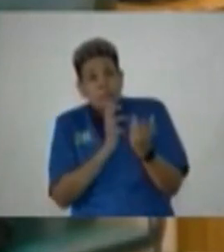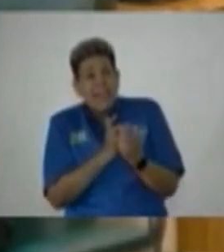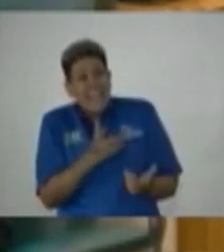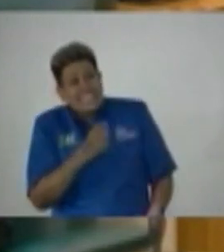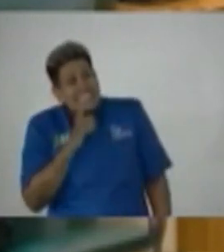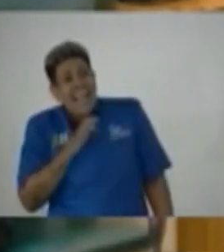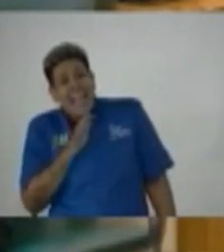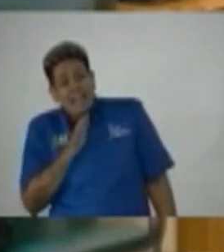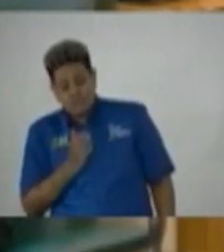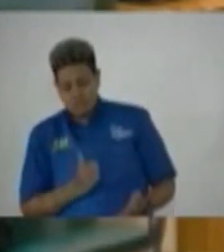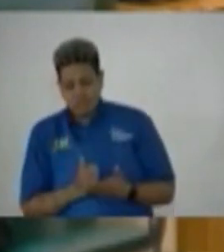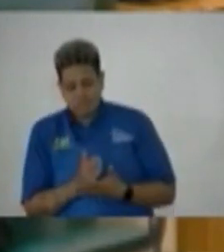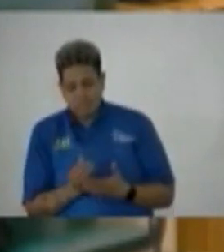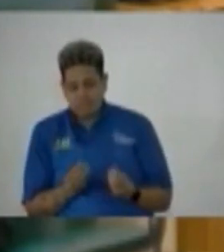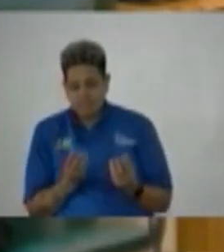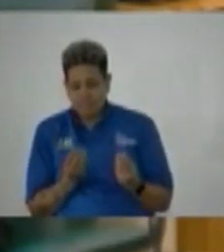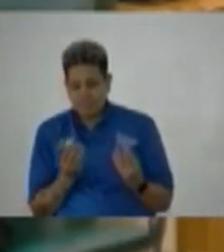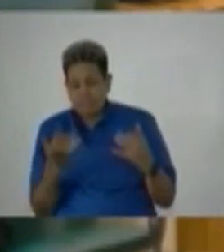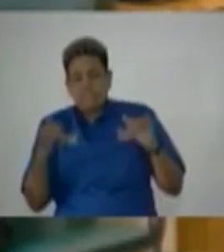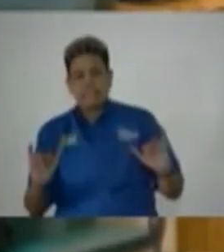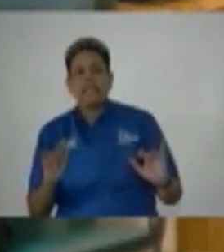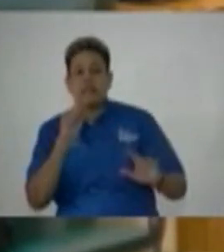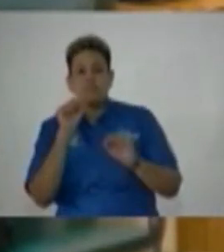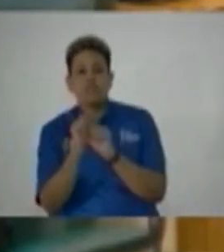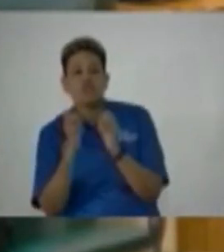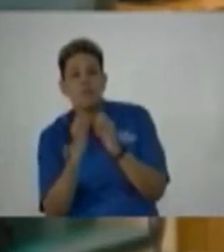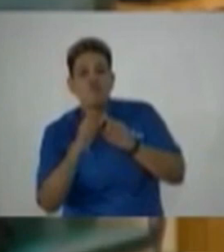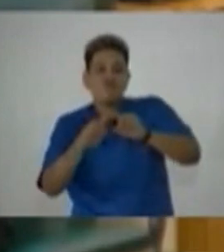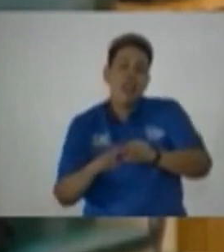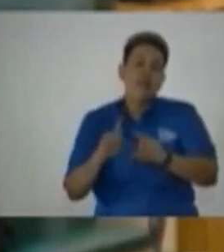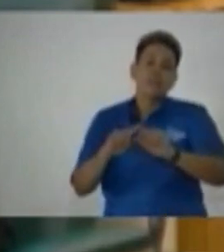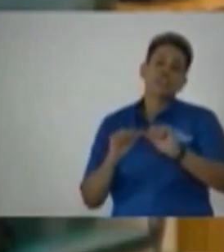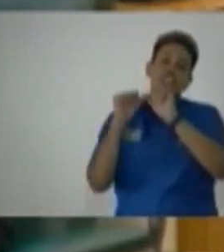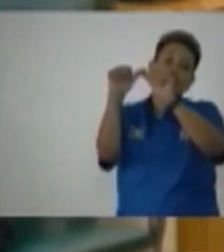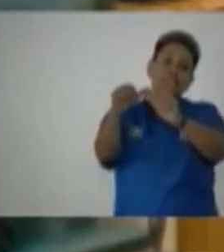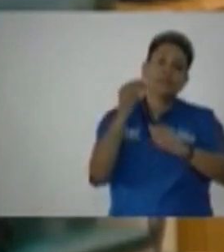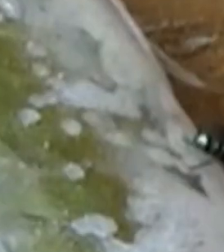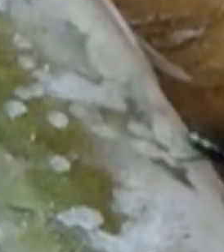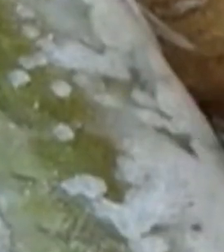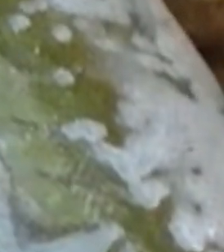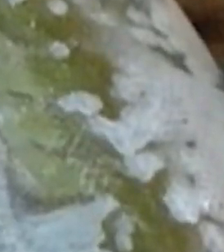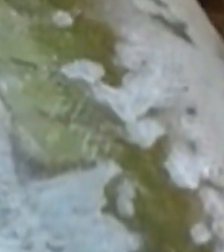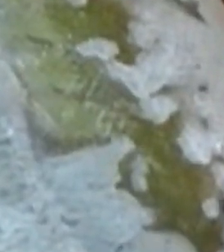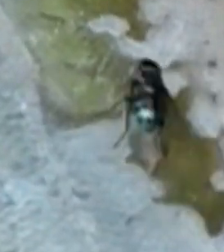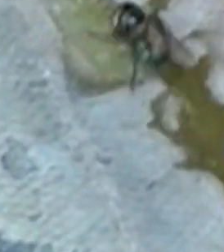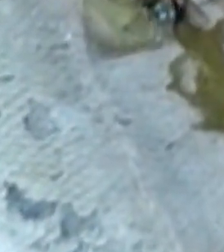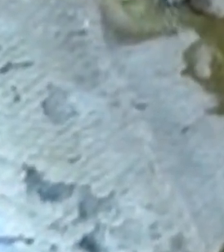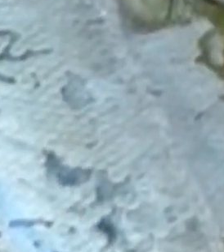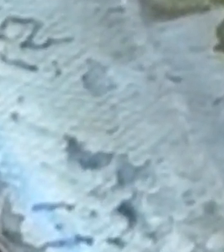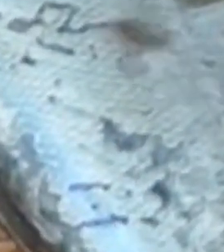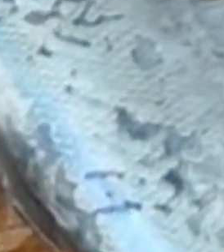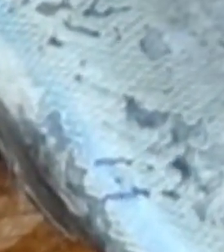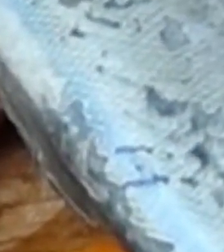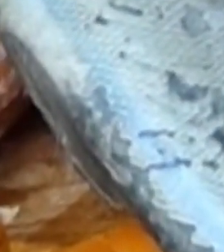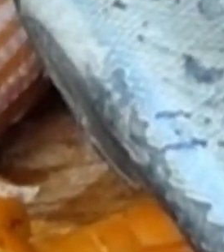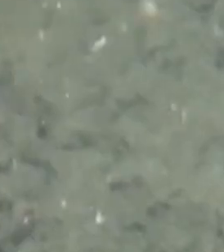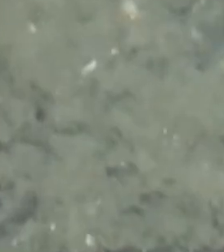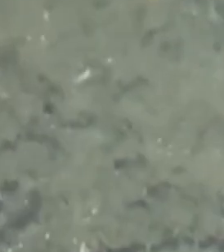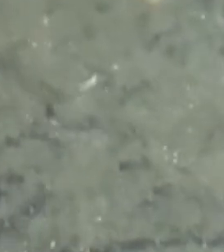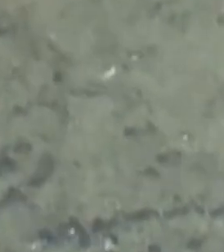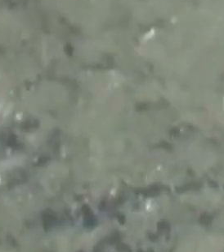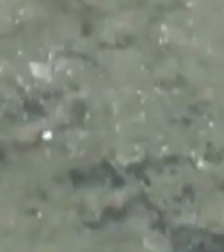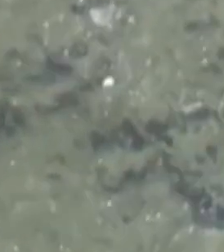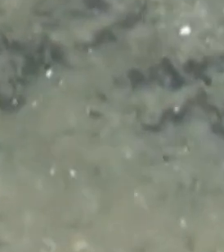varying climatic conditions, ensuring a more reliable and sustainable food supply. In the meantime, $29 million has